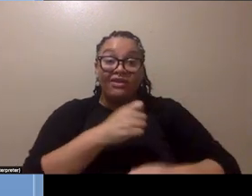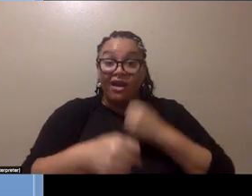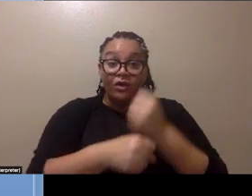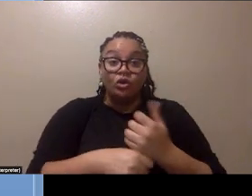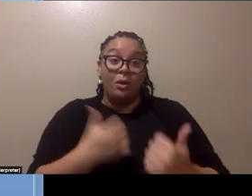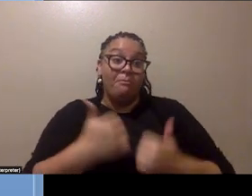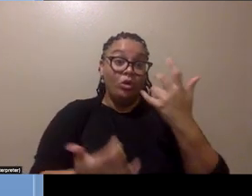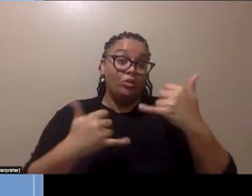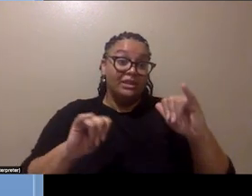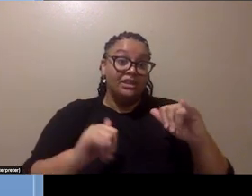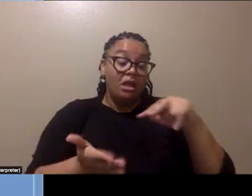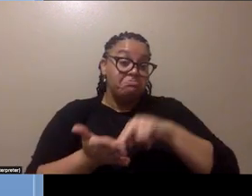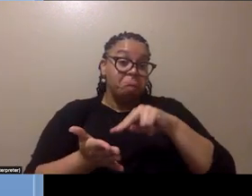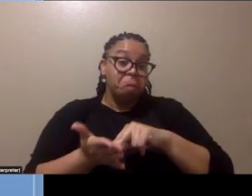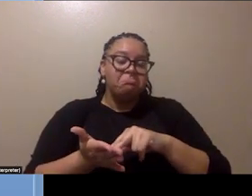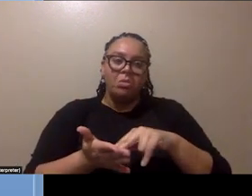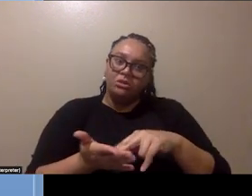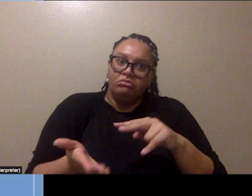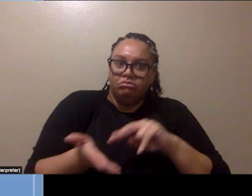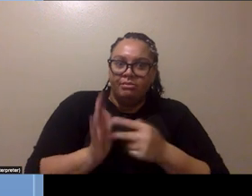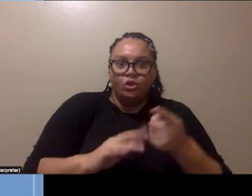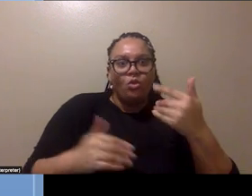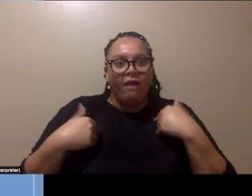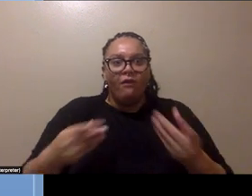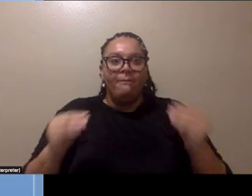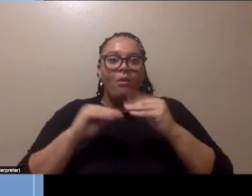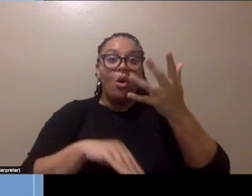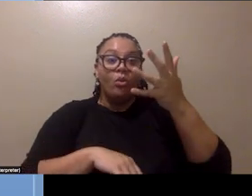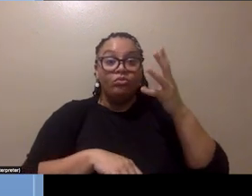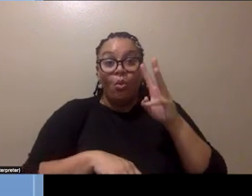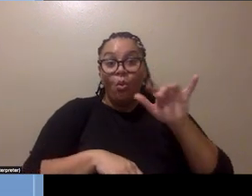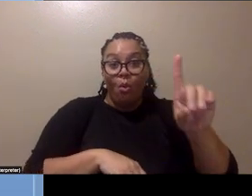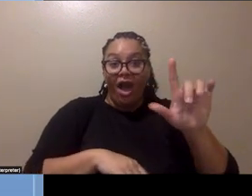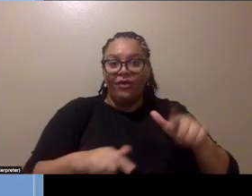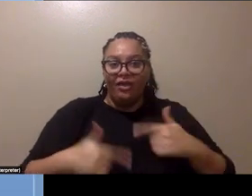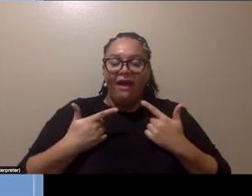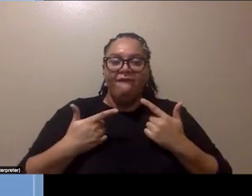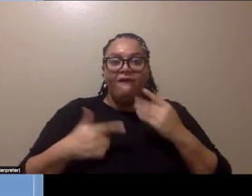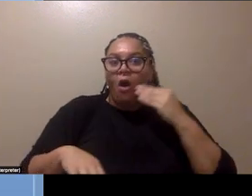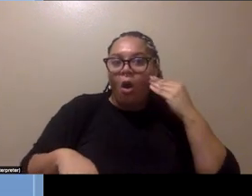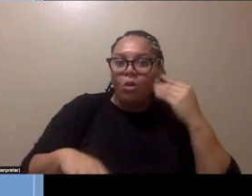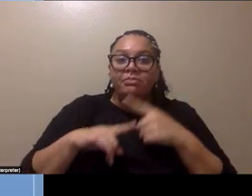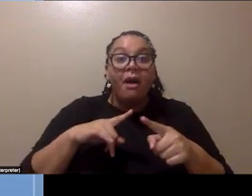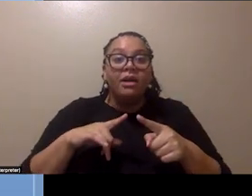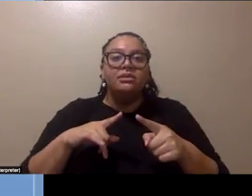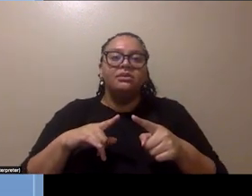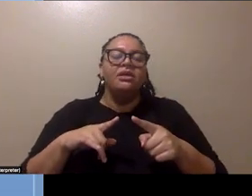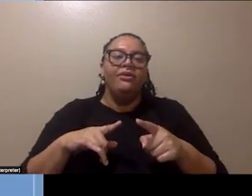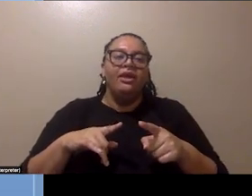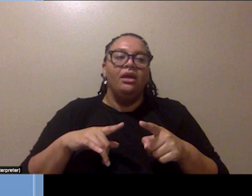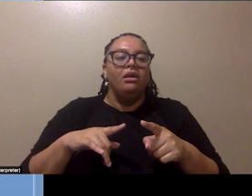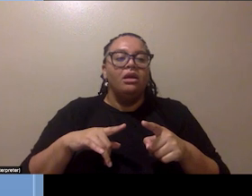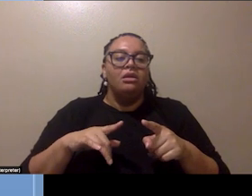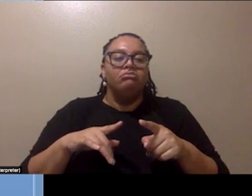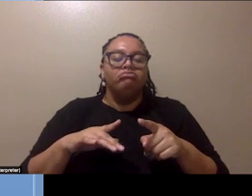these structures were still standing, which may appear that you have wildlife habitat. However, what we found was that the